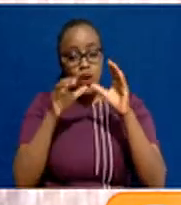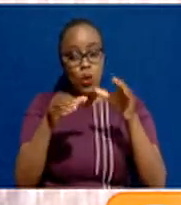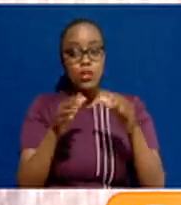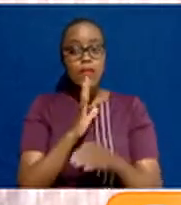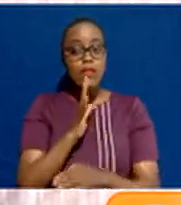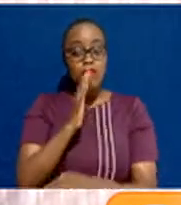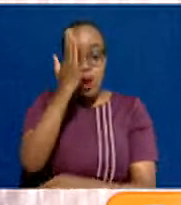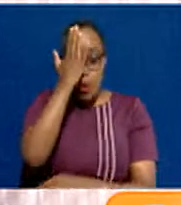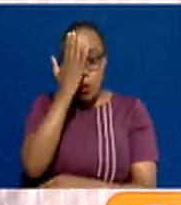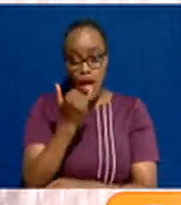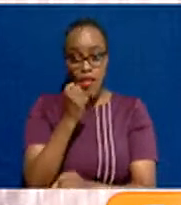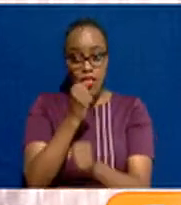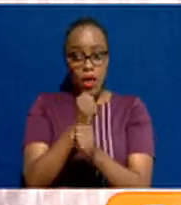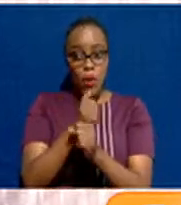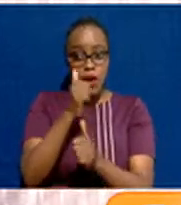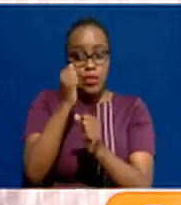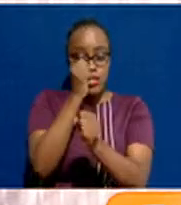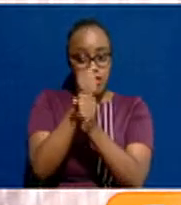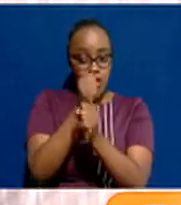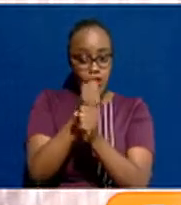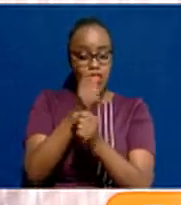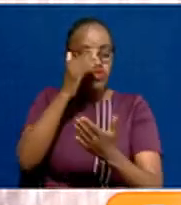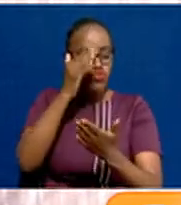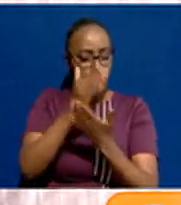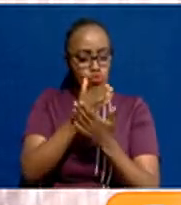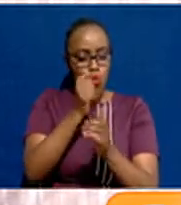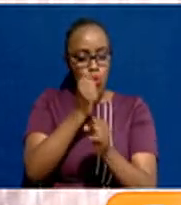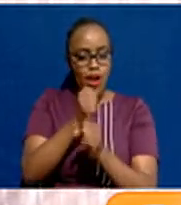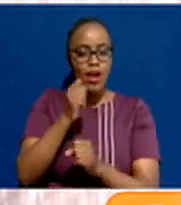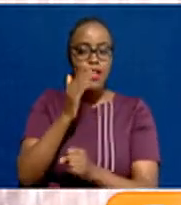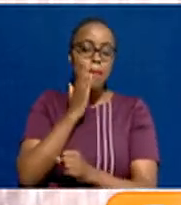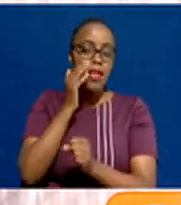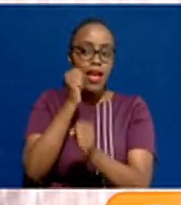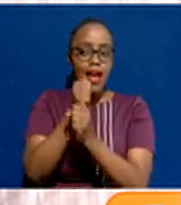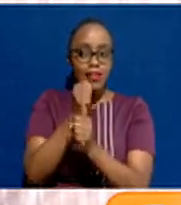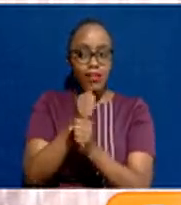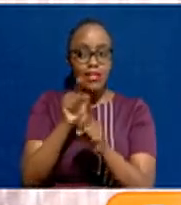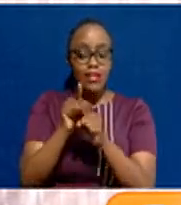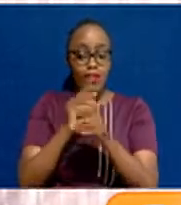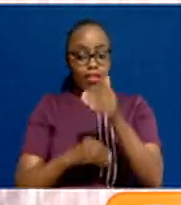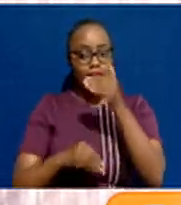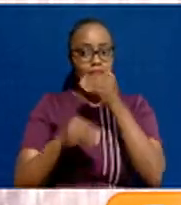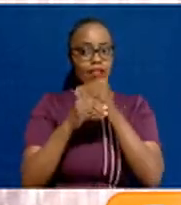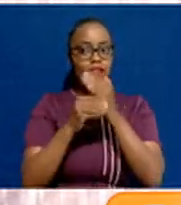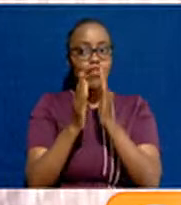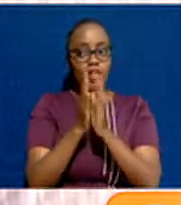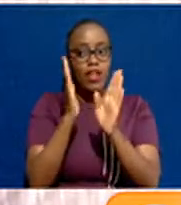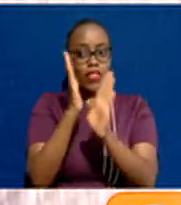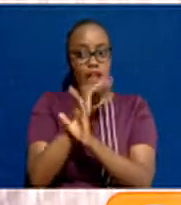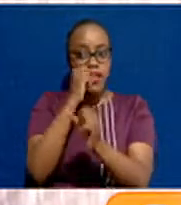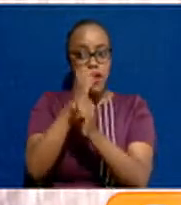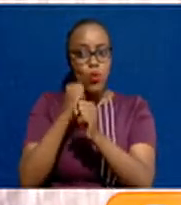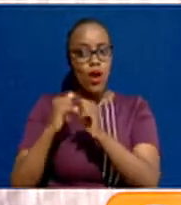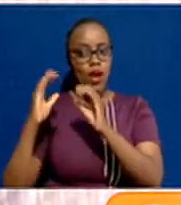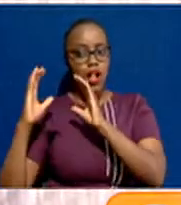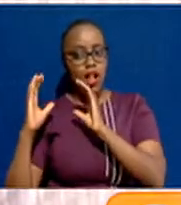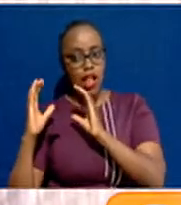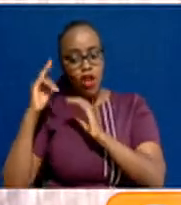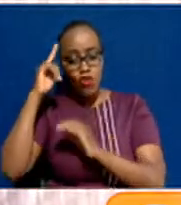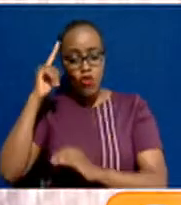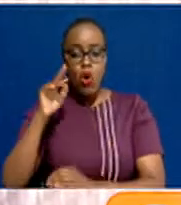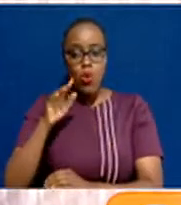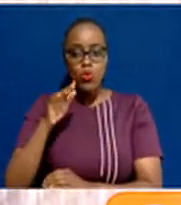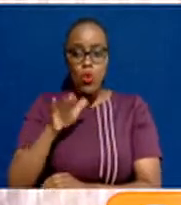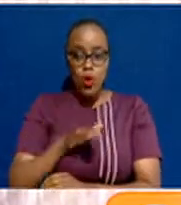Right. Because the work that is done, the hidden work that's done at home, and we've seen the pandemic increased the hidden work burden on women,